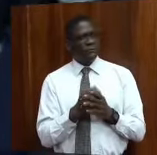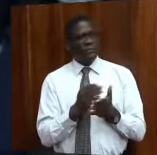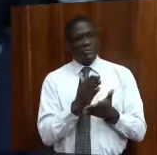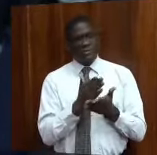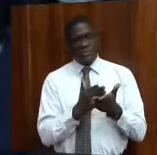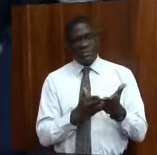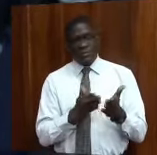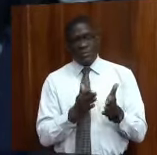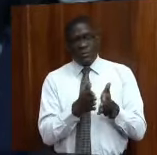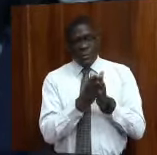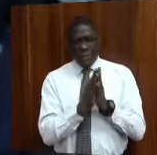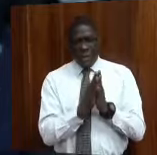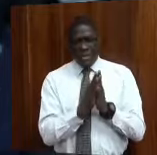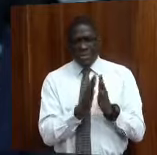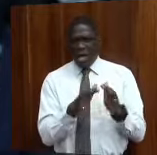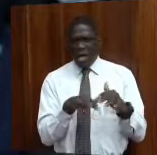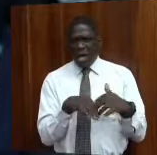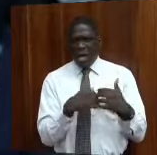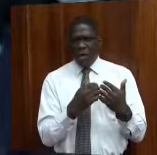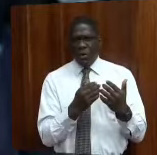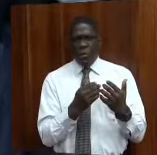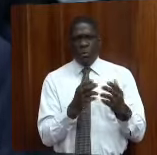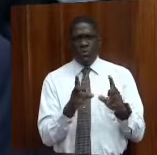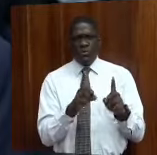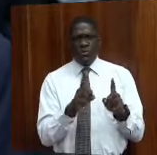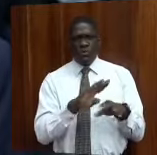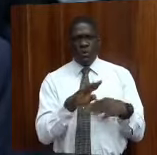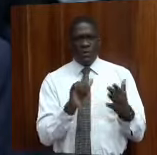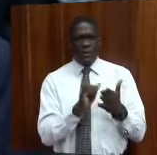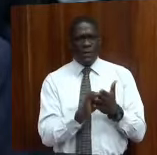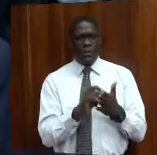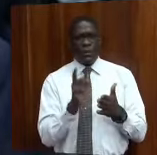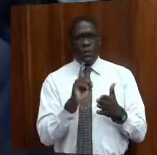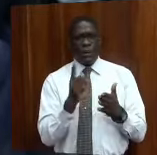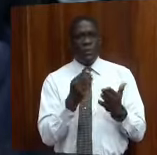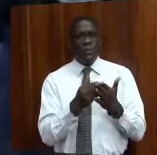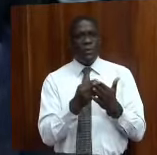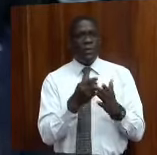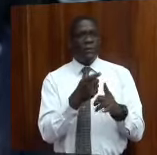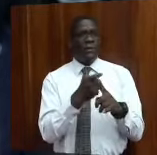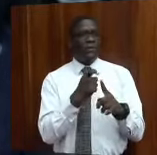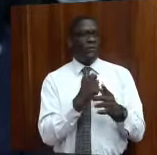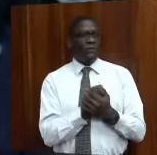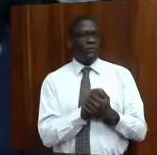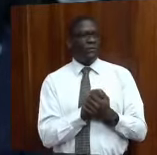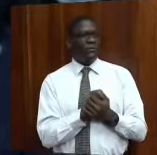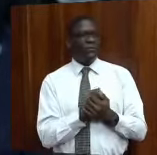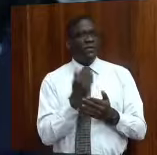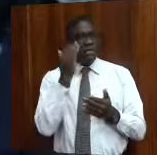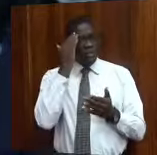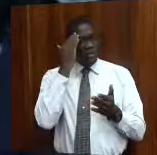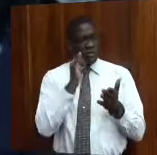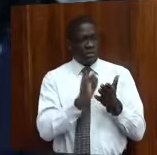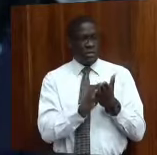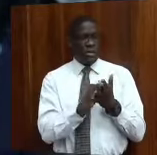all these things? You copied from us? And where is the revenue going to come from? They will ask.